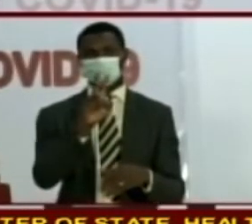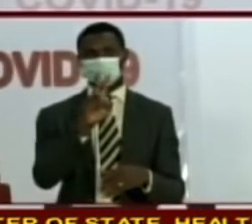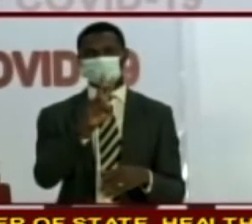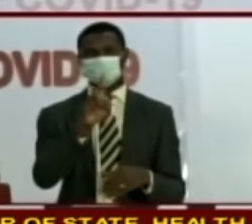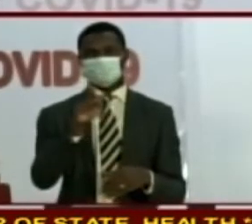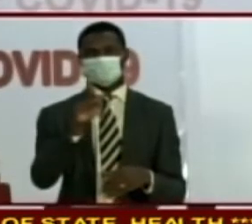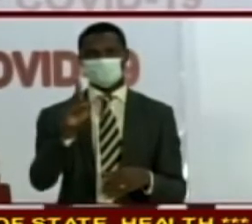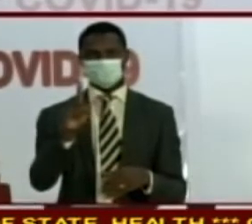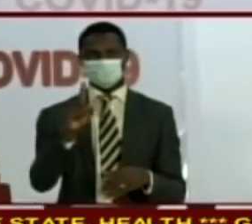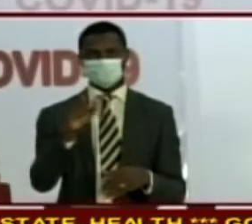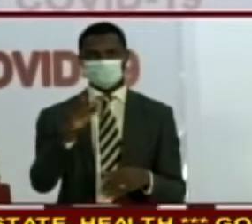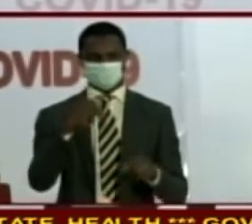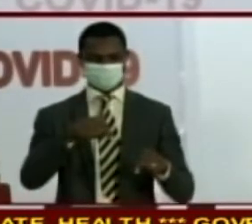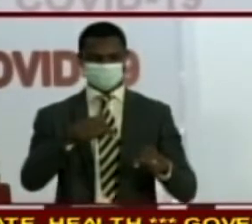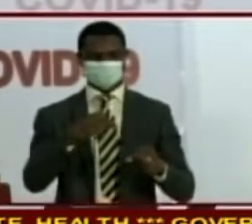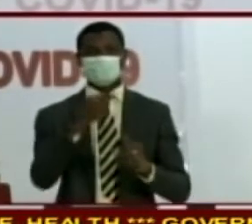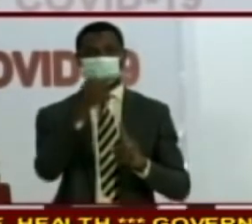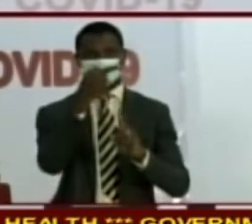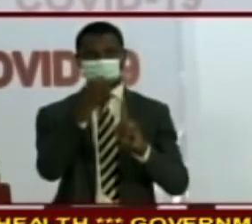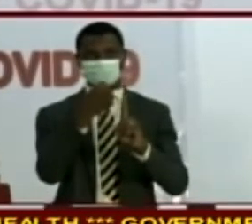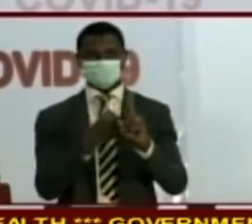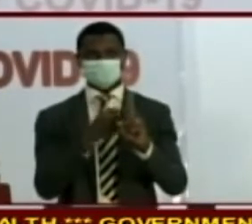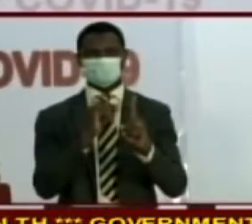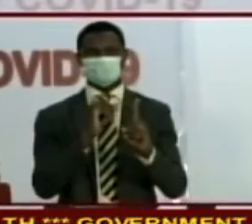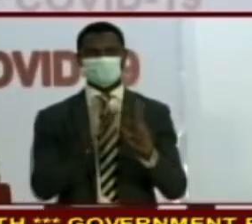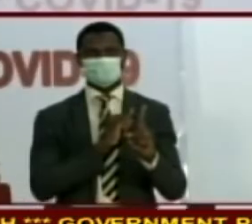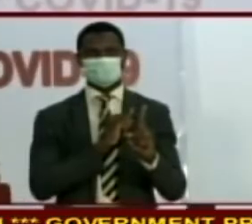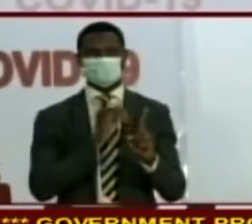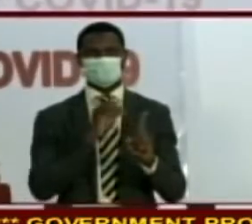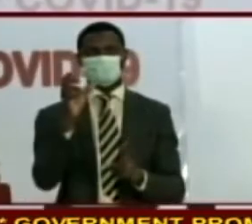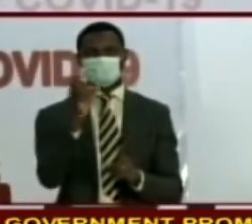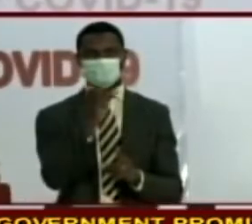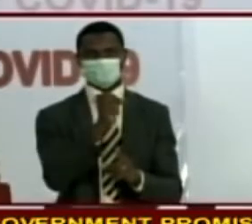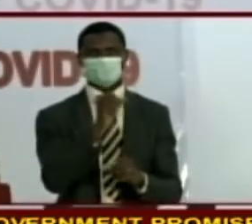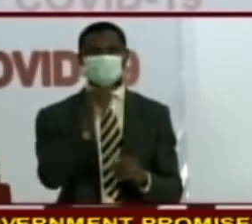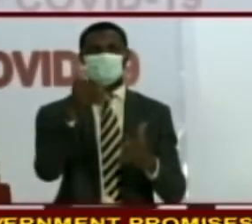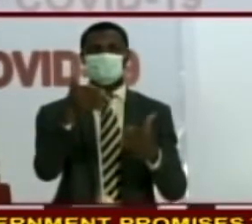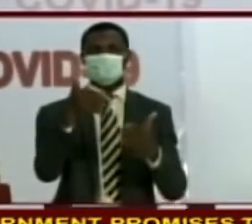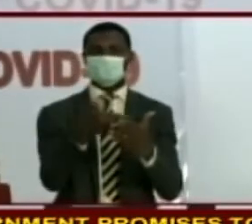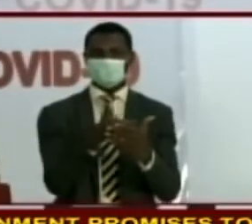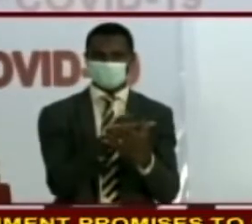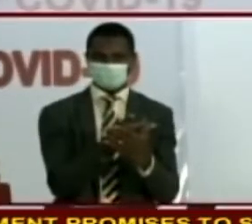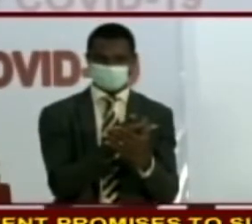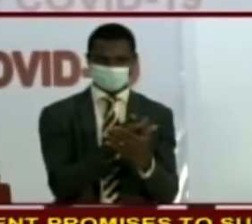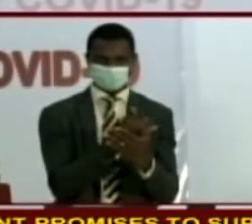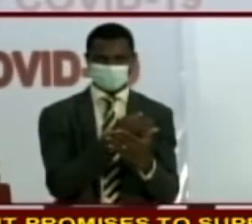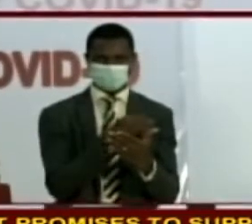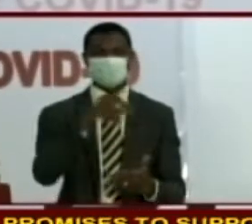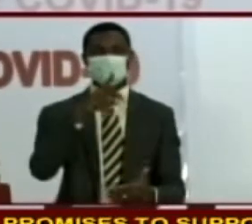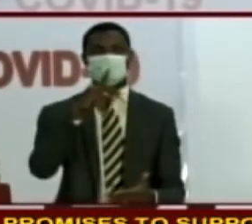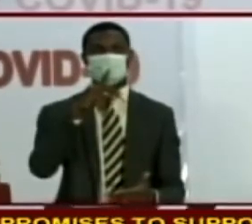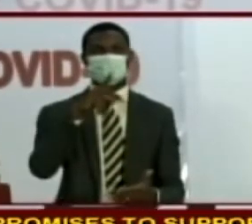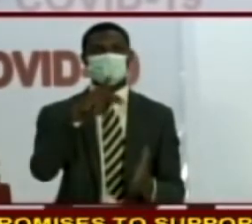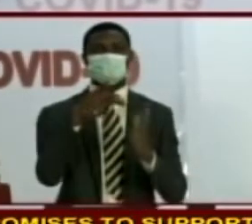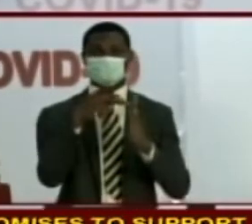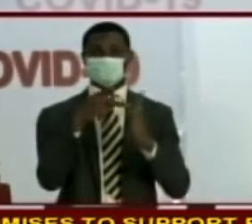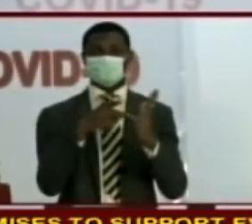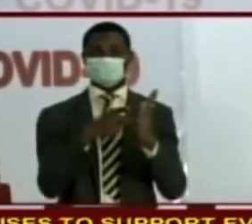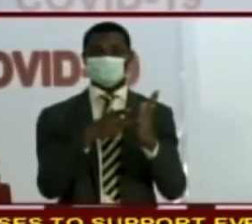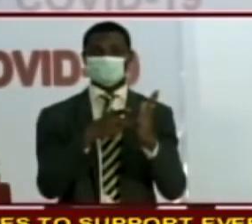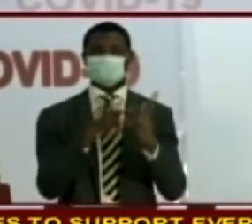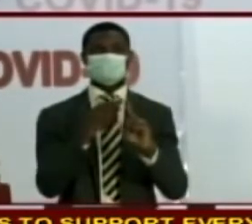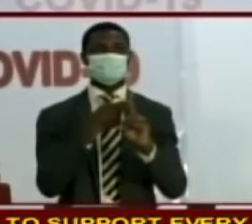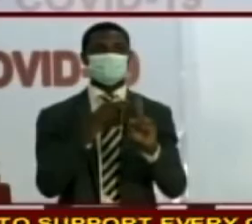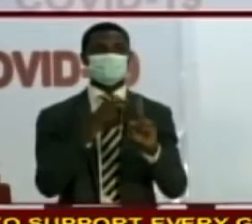month, I got a new policy that has been issued by INEC. There's a new policy,